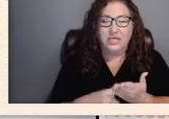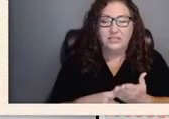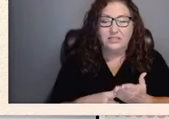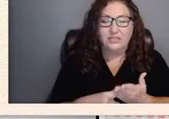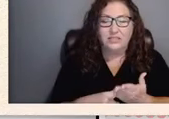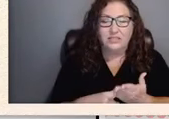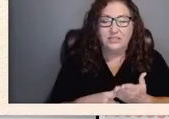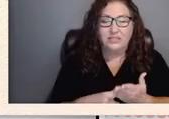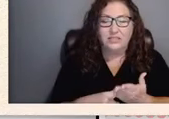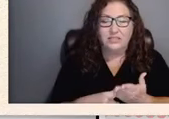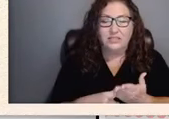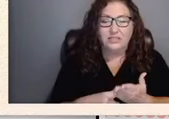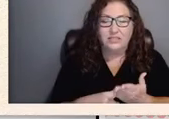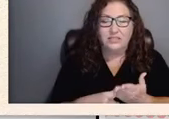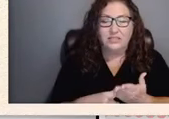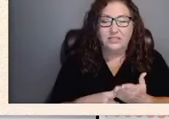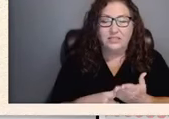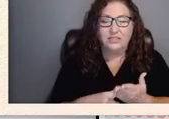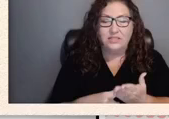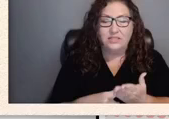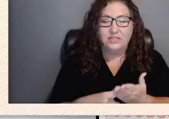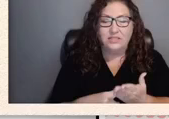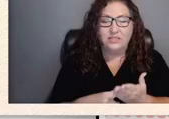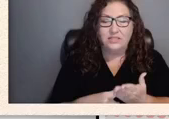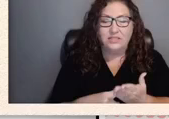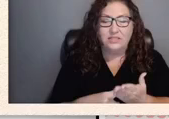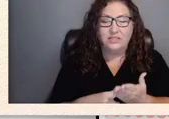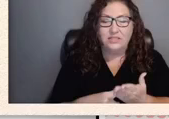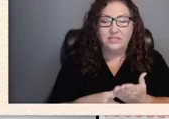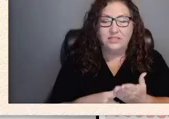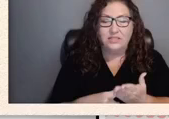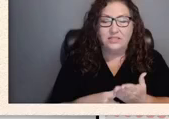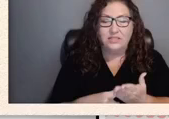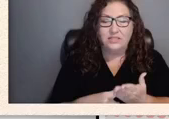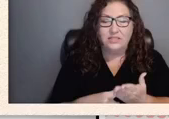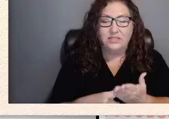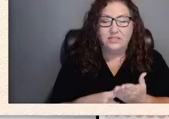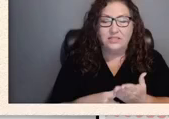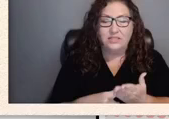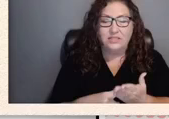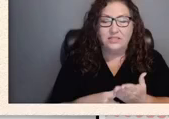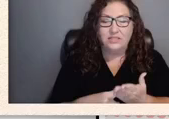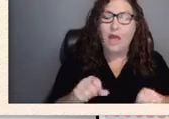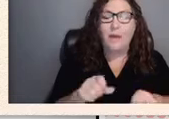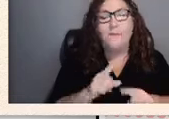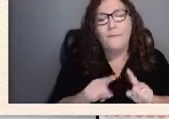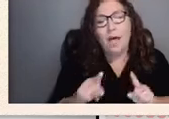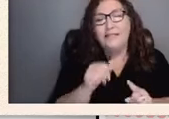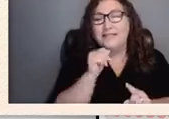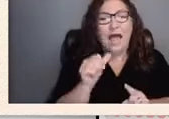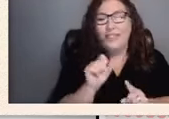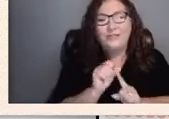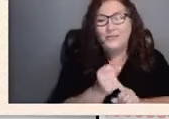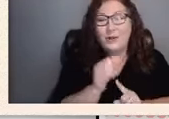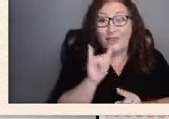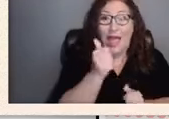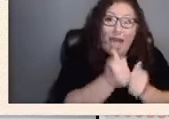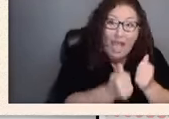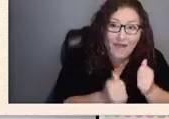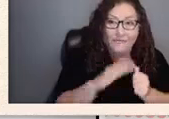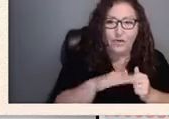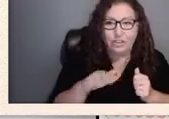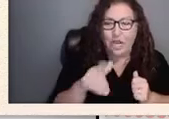most people tend to be pretty resilient when faced with adversity. So it's not the case that every child who is experiencing